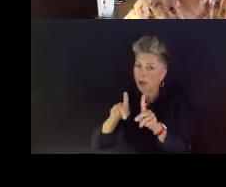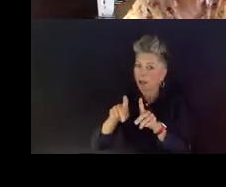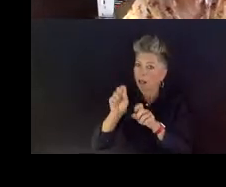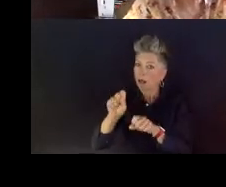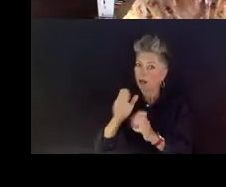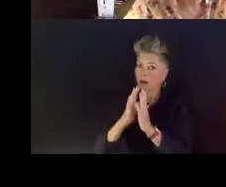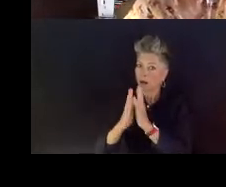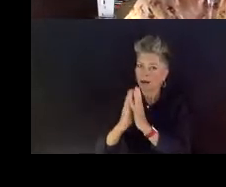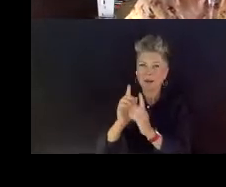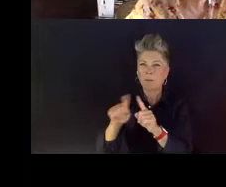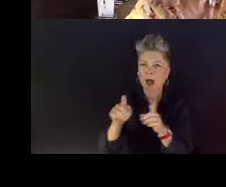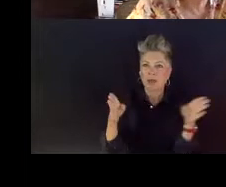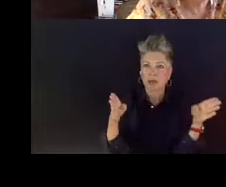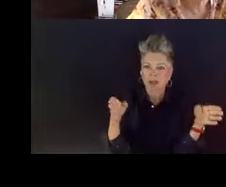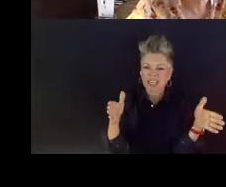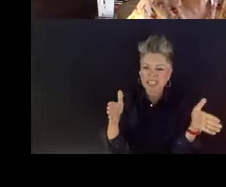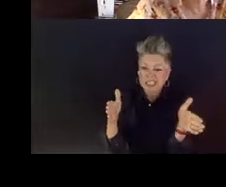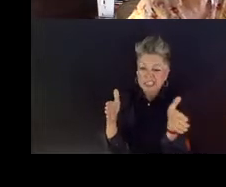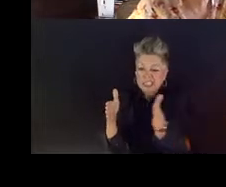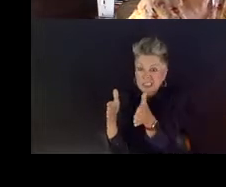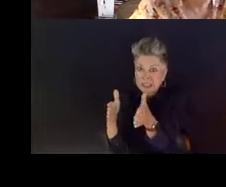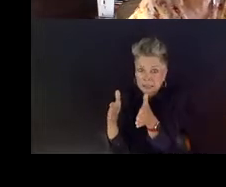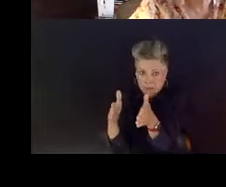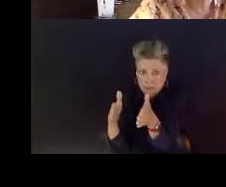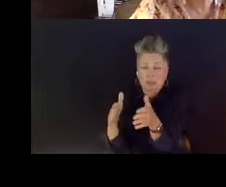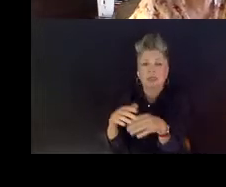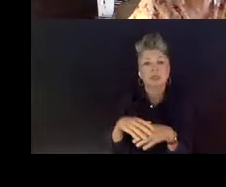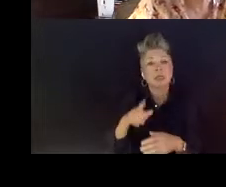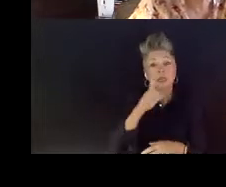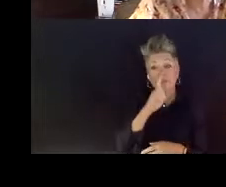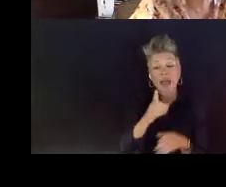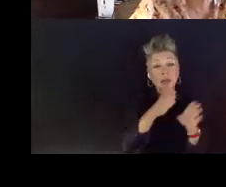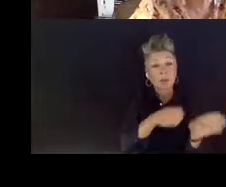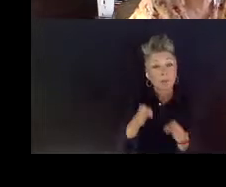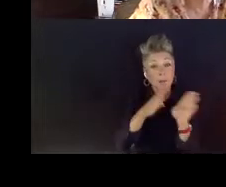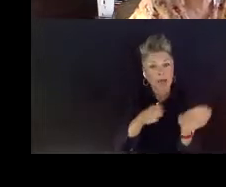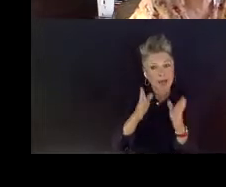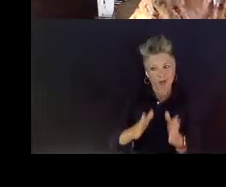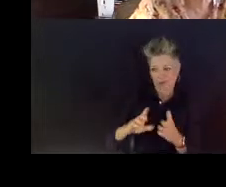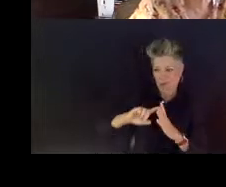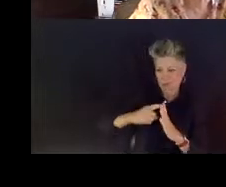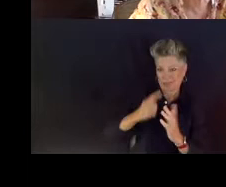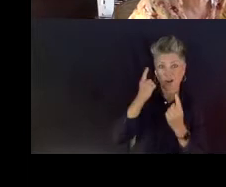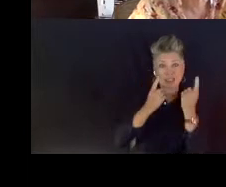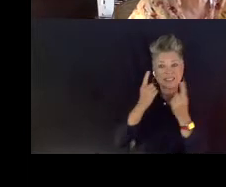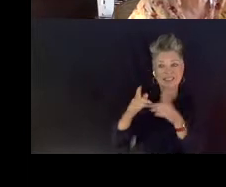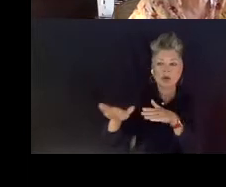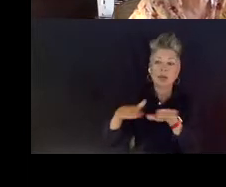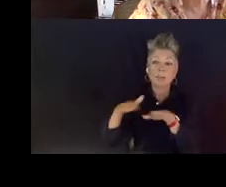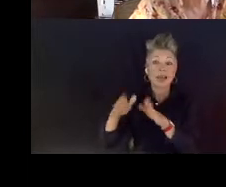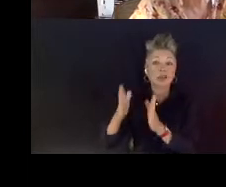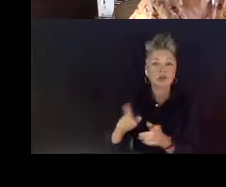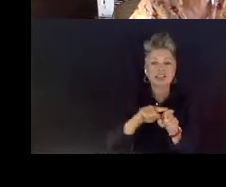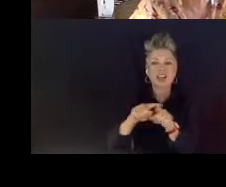sidewalk. In fact, planners would start considering pedestrians eventually as